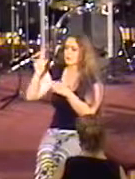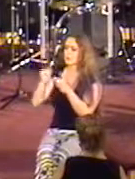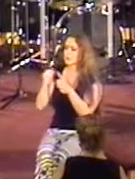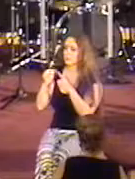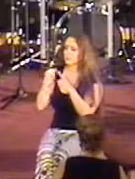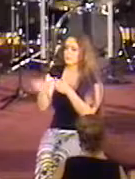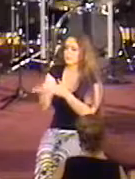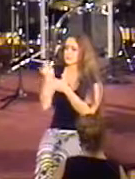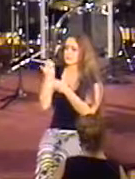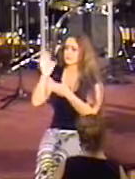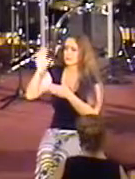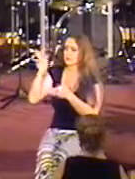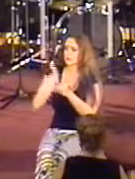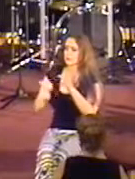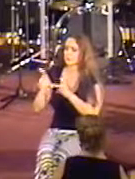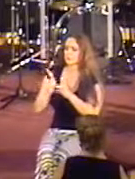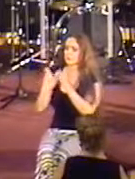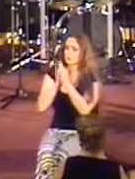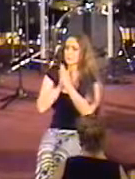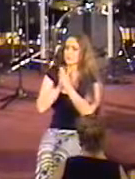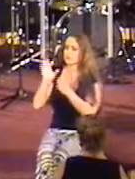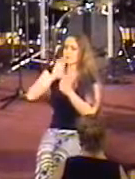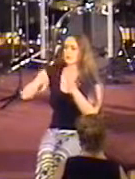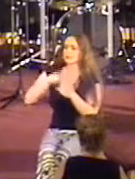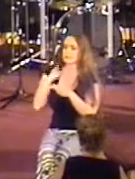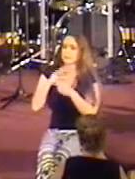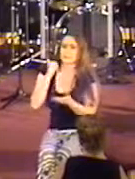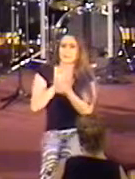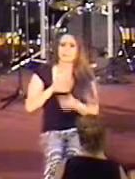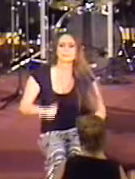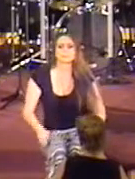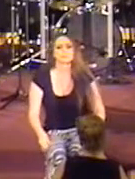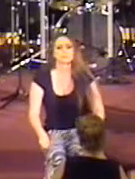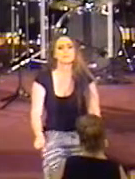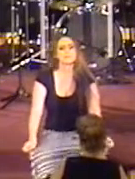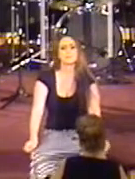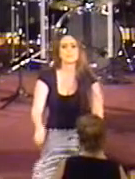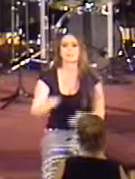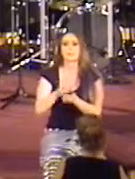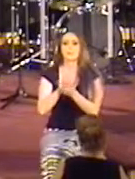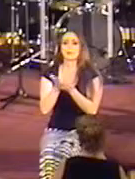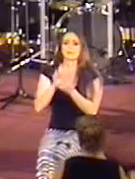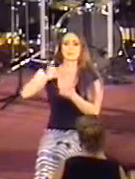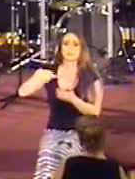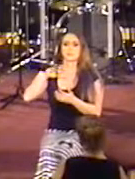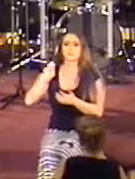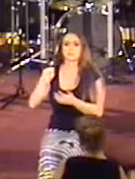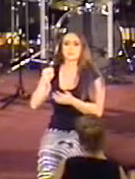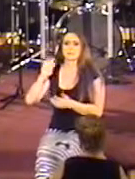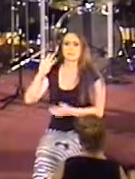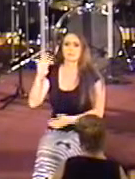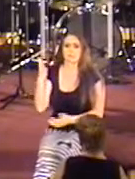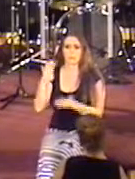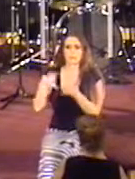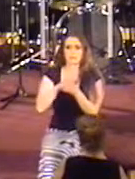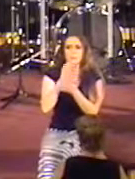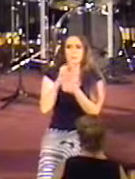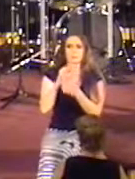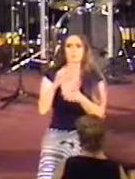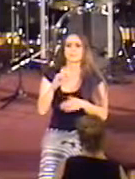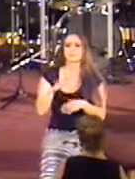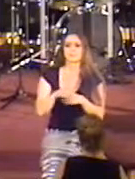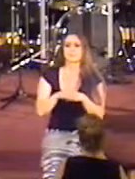people. This is my prayer in Christ's name. Amen. If you turn your Bibles to James, the fourth chapter, we're going to look at the first 10 verses. In a